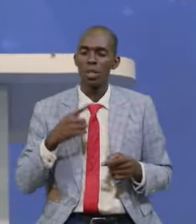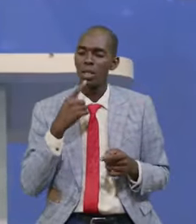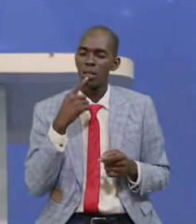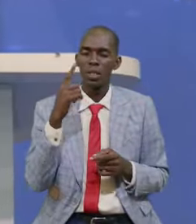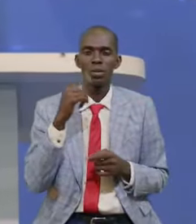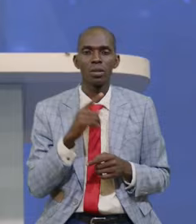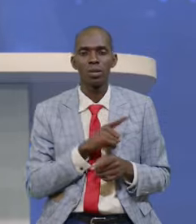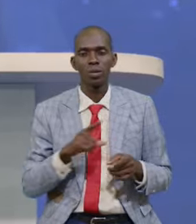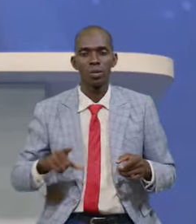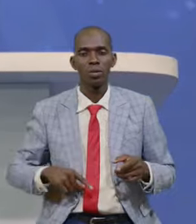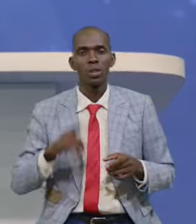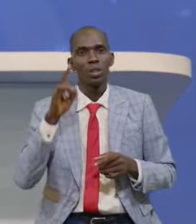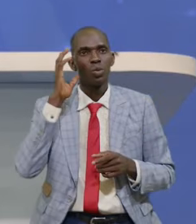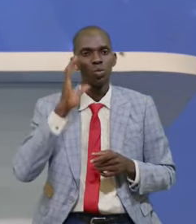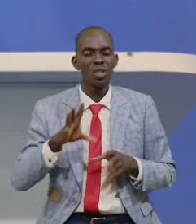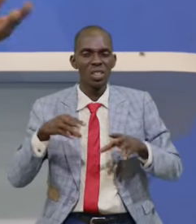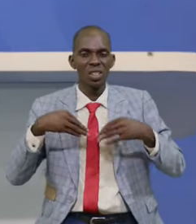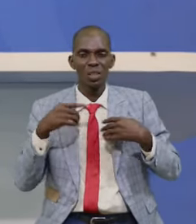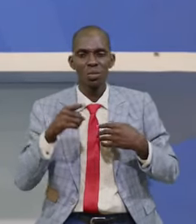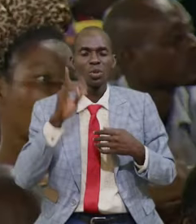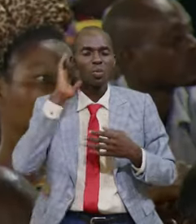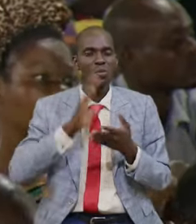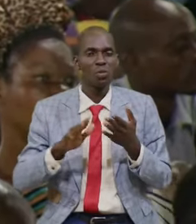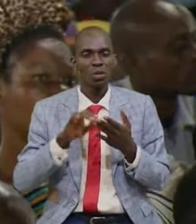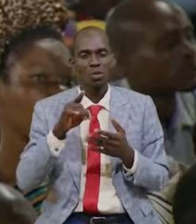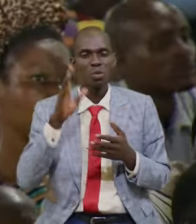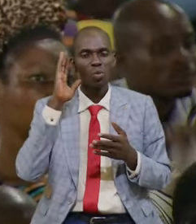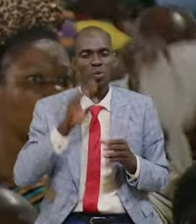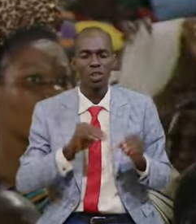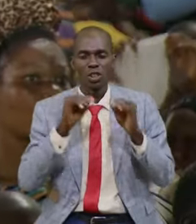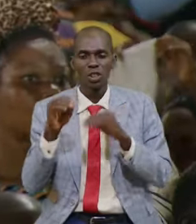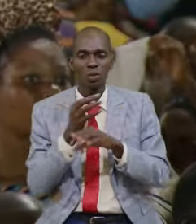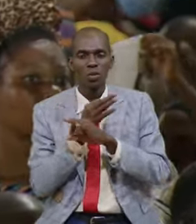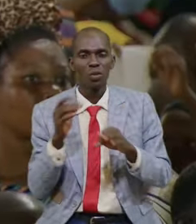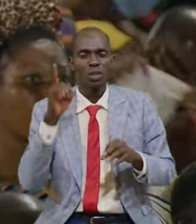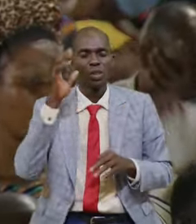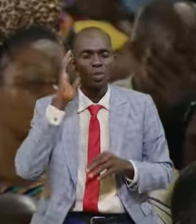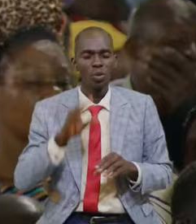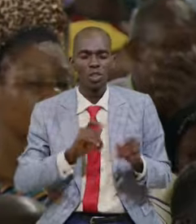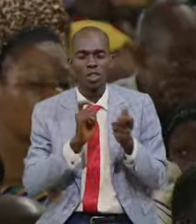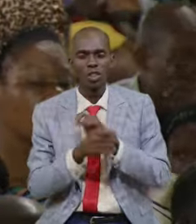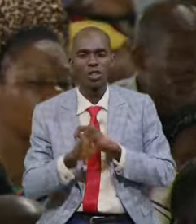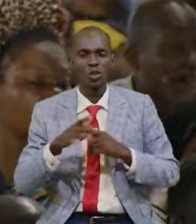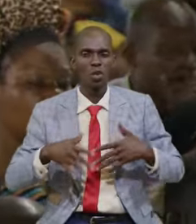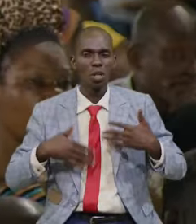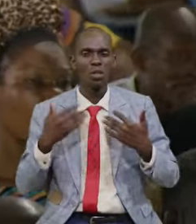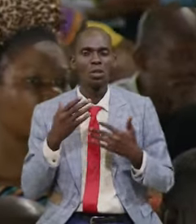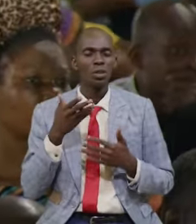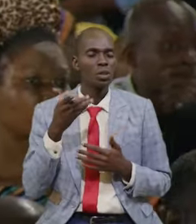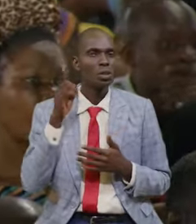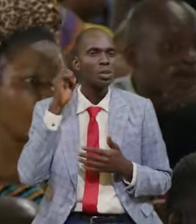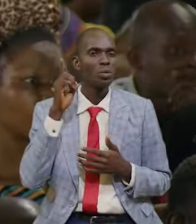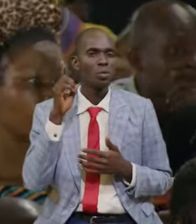He will receive you. He will forgive you. He will set you free. He will change your life. He'll be married to you. And